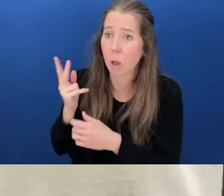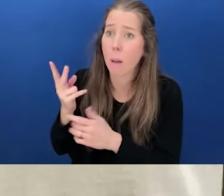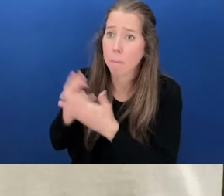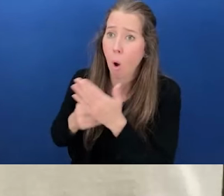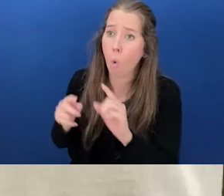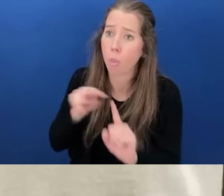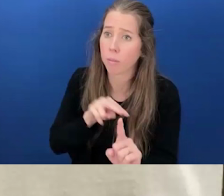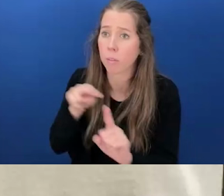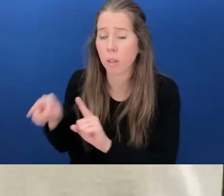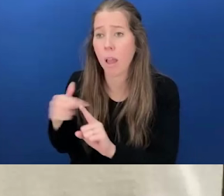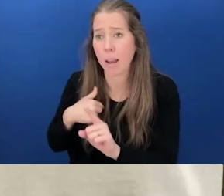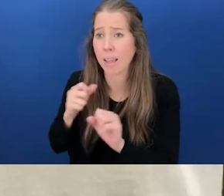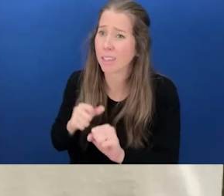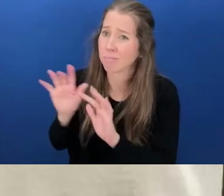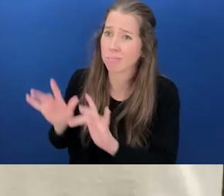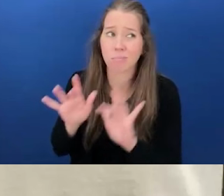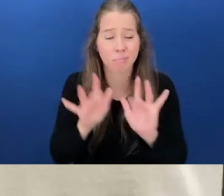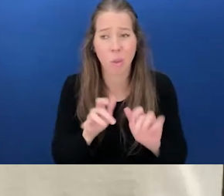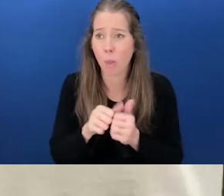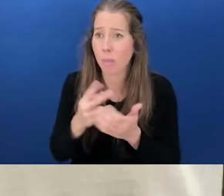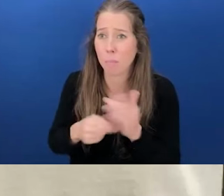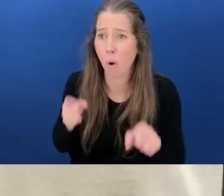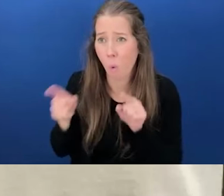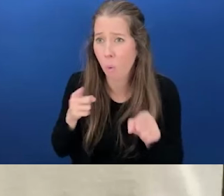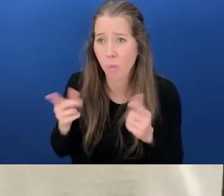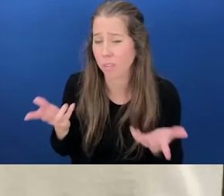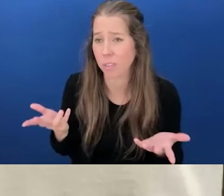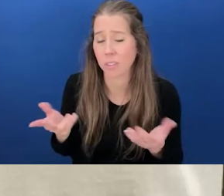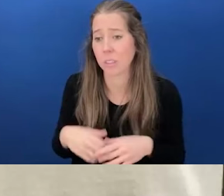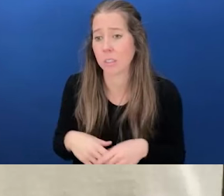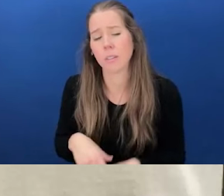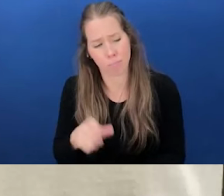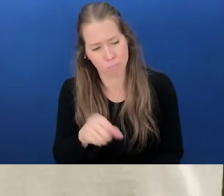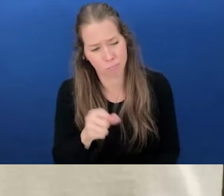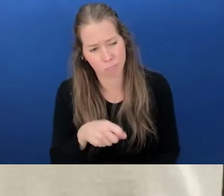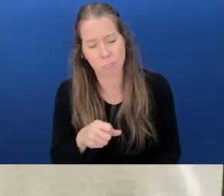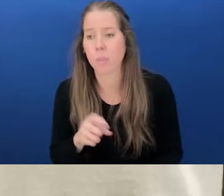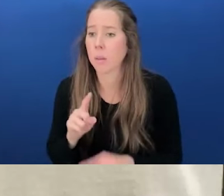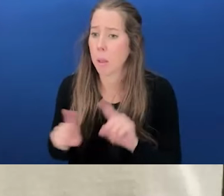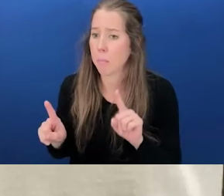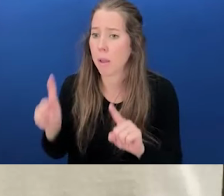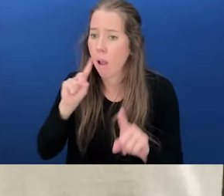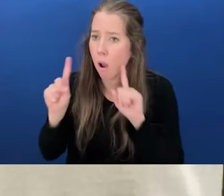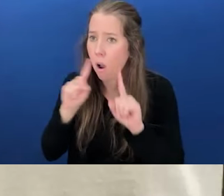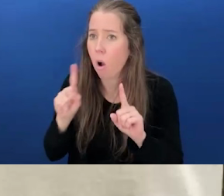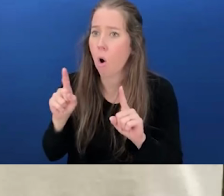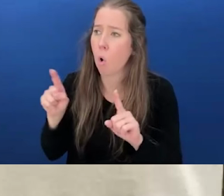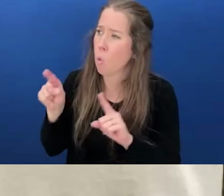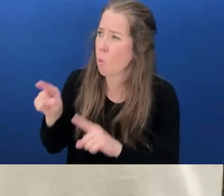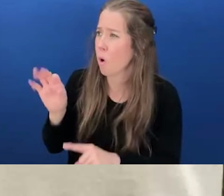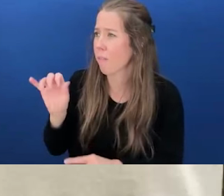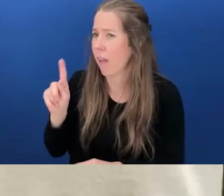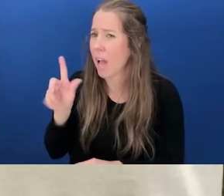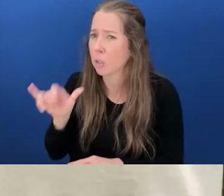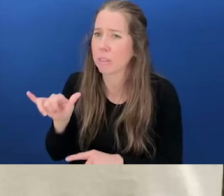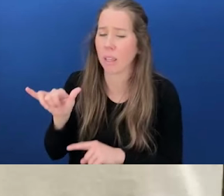and I could sympathize with both sides. I understood the dilemmas that administrators had. You know? Yeah. But then I hear, oh, faculty, but then I went back and